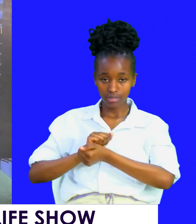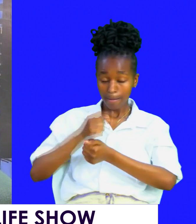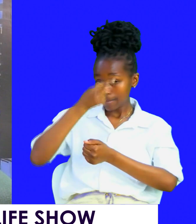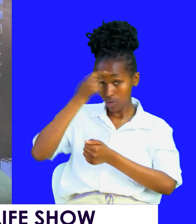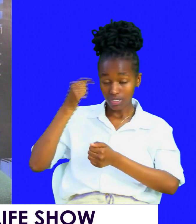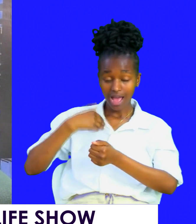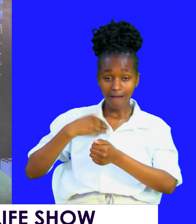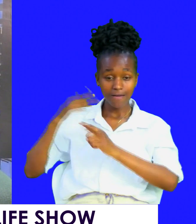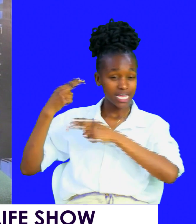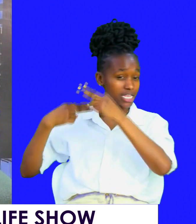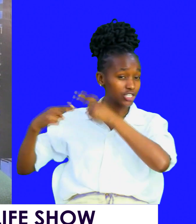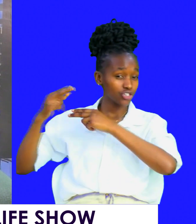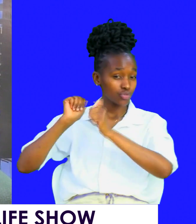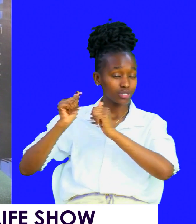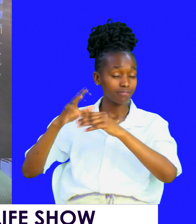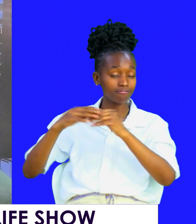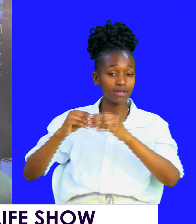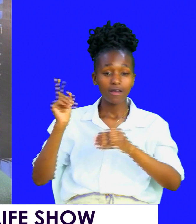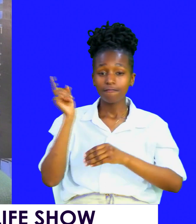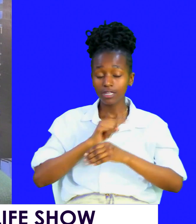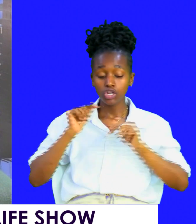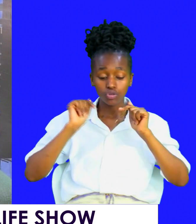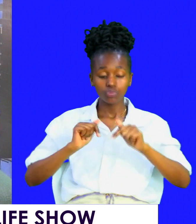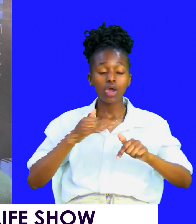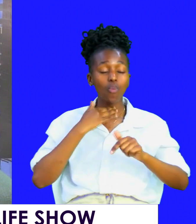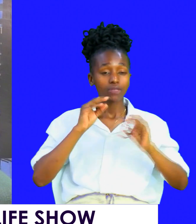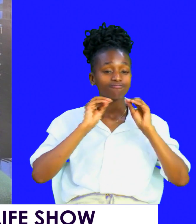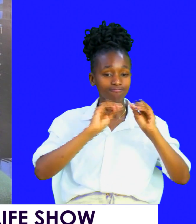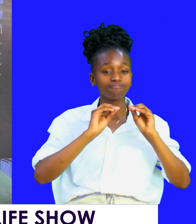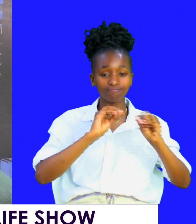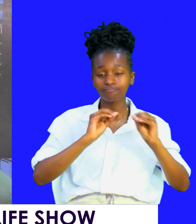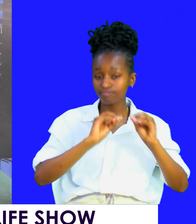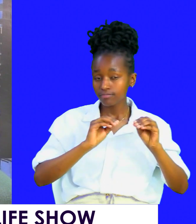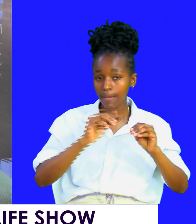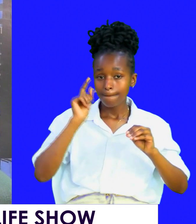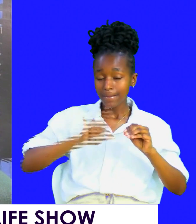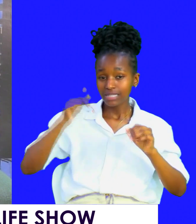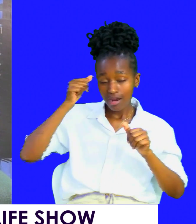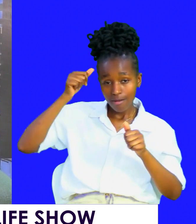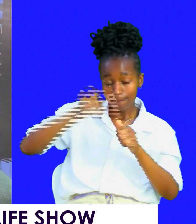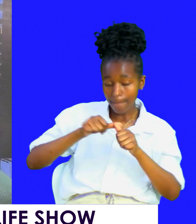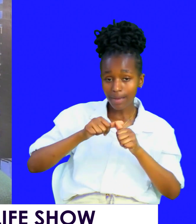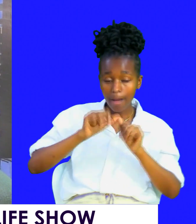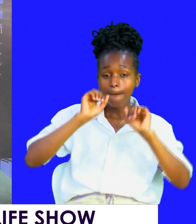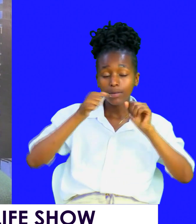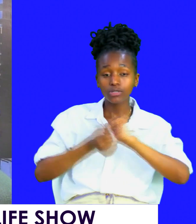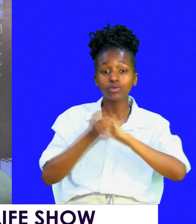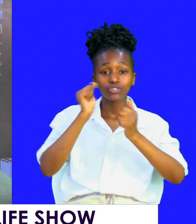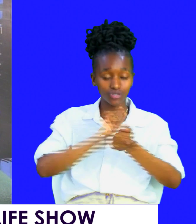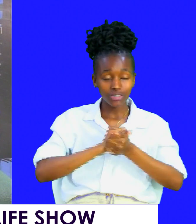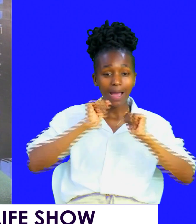been created for you. But let me teach you today that there is an art of changing that ability of history